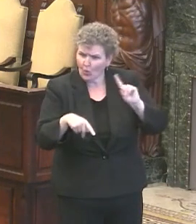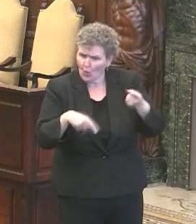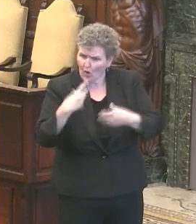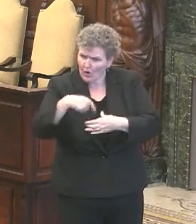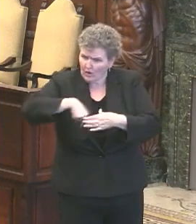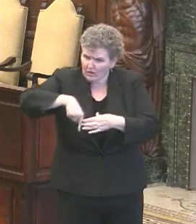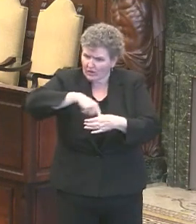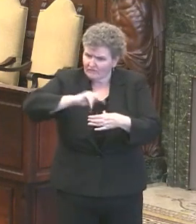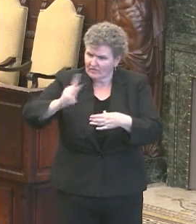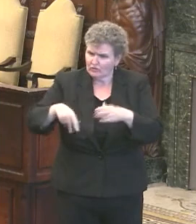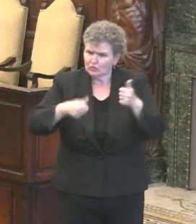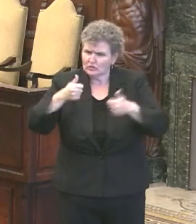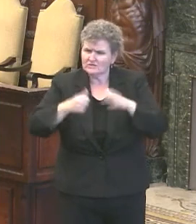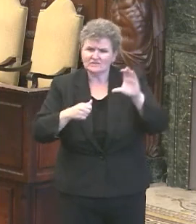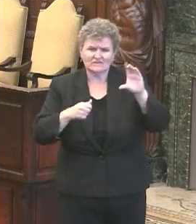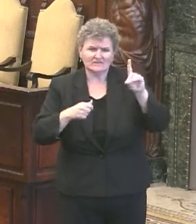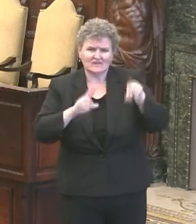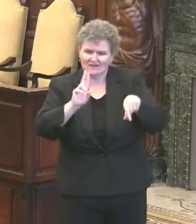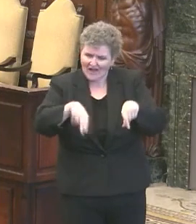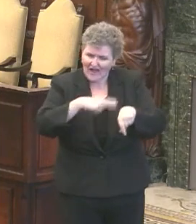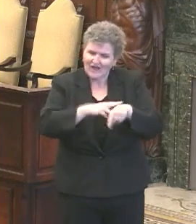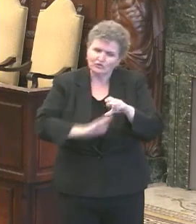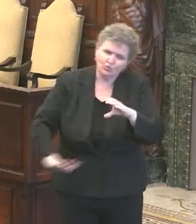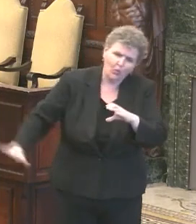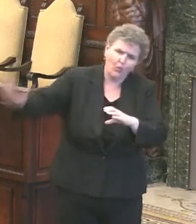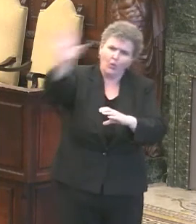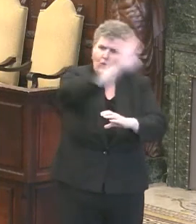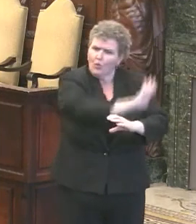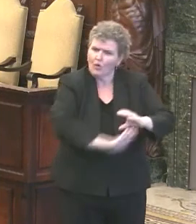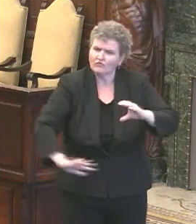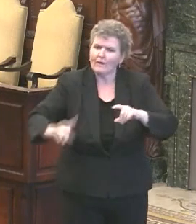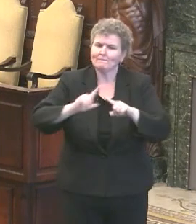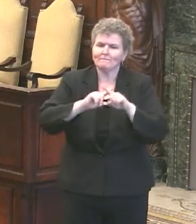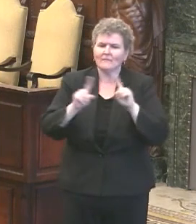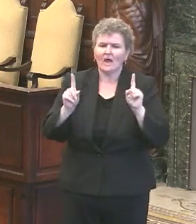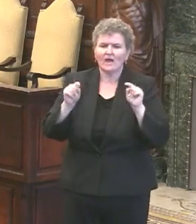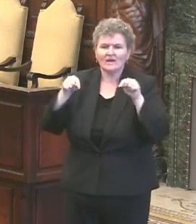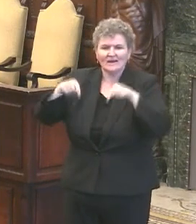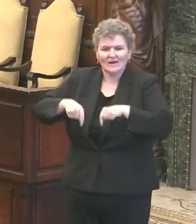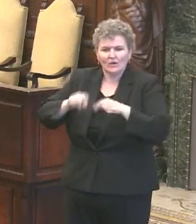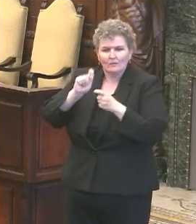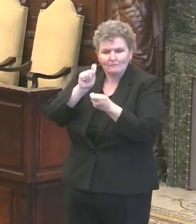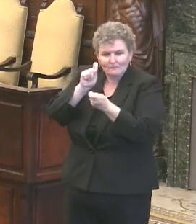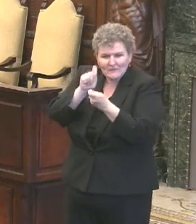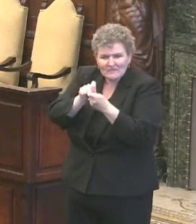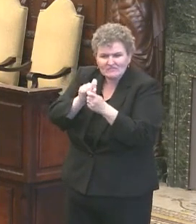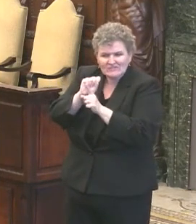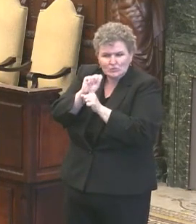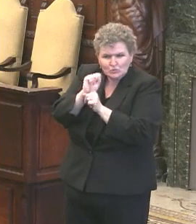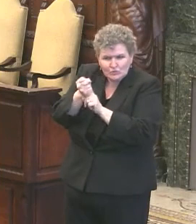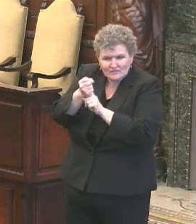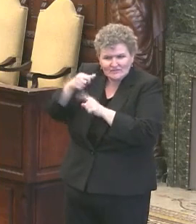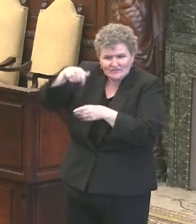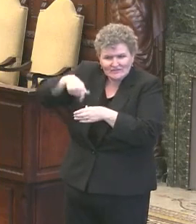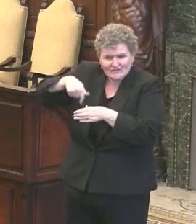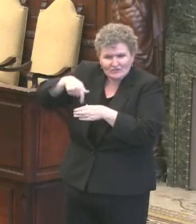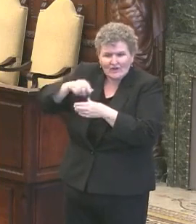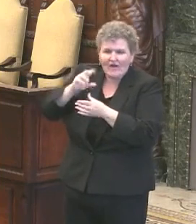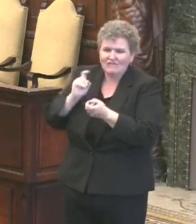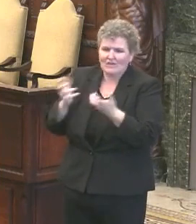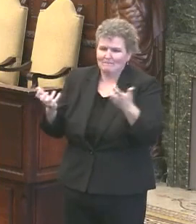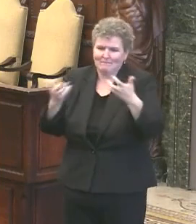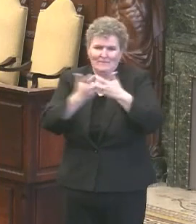It's CDC. It's national, but it's only in certain circumstances, and the tenant has to complete